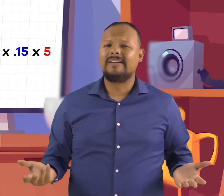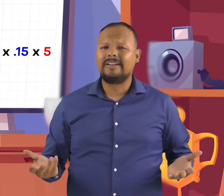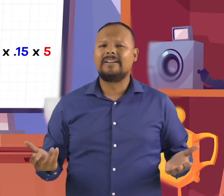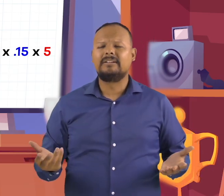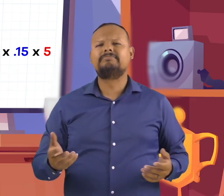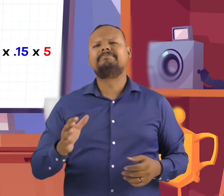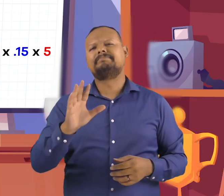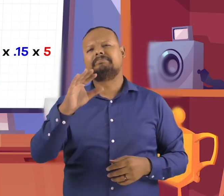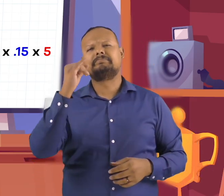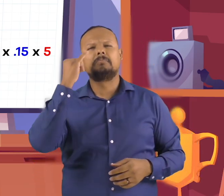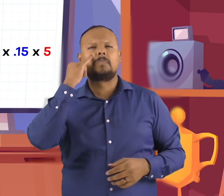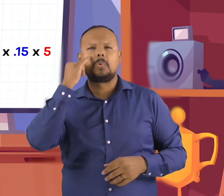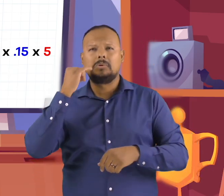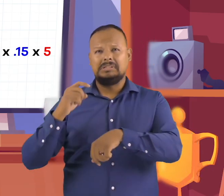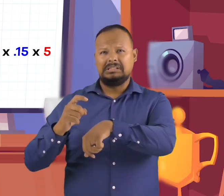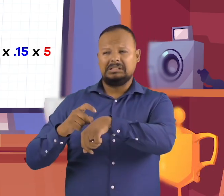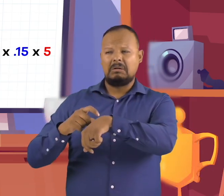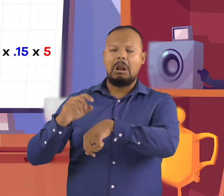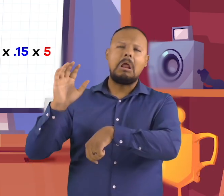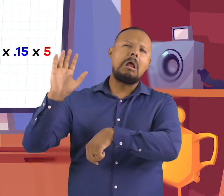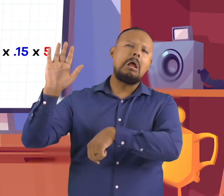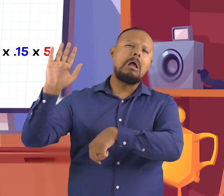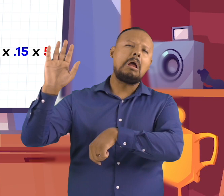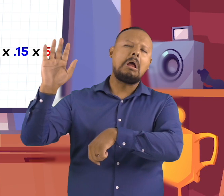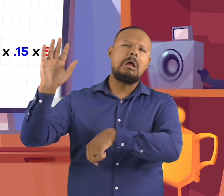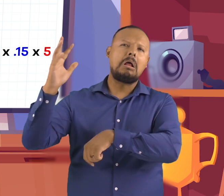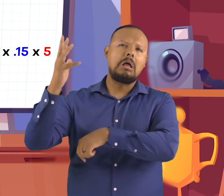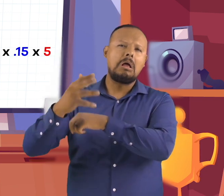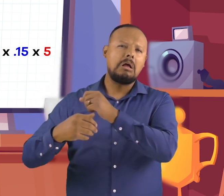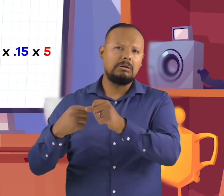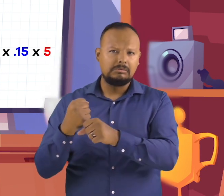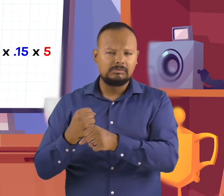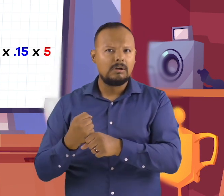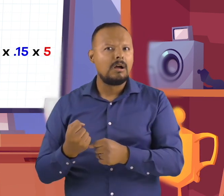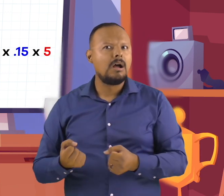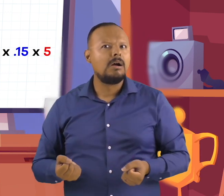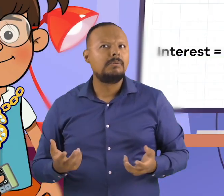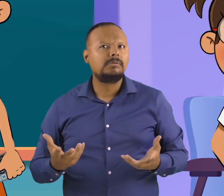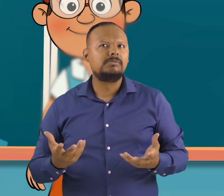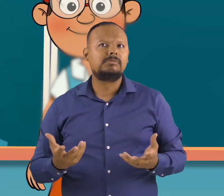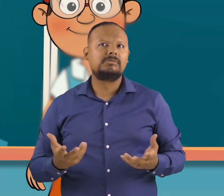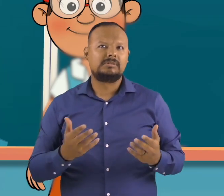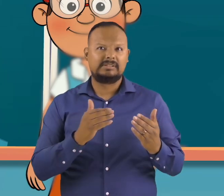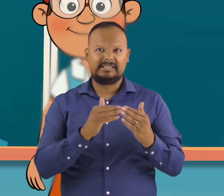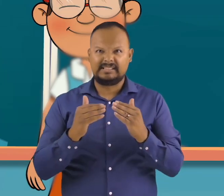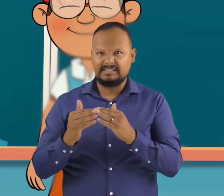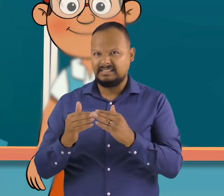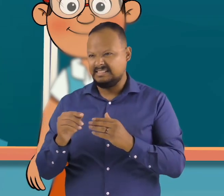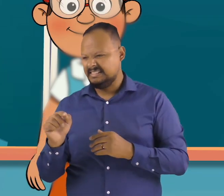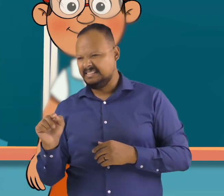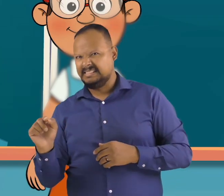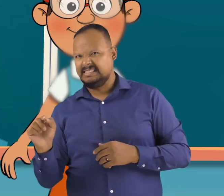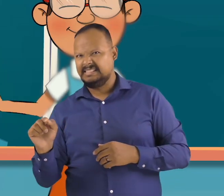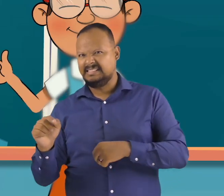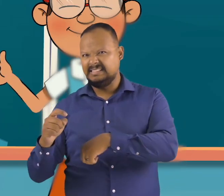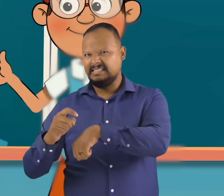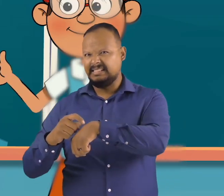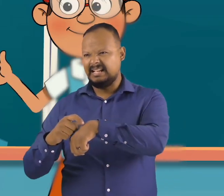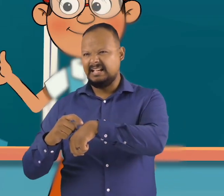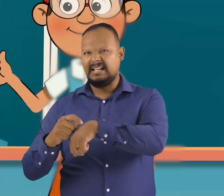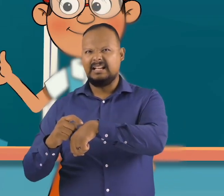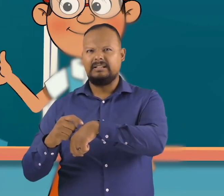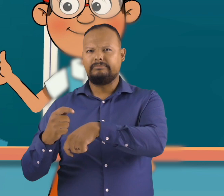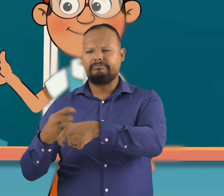equation, how much money will she earn in interest in 5 years? Let's use our equation again to